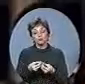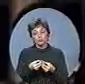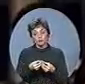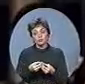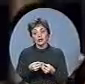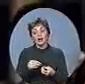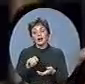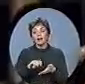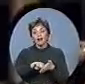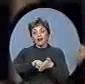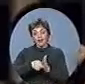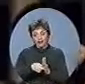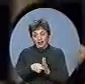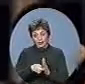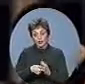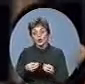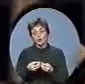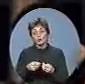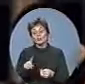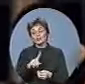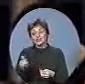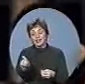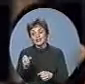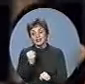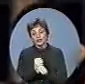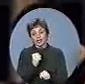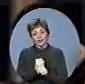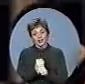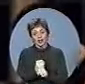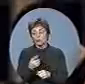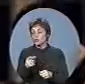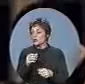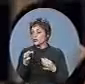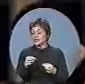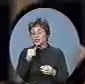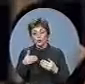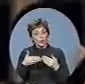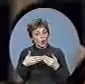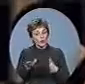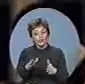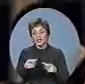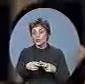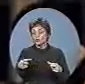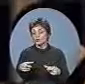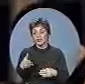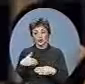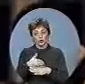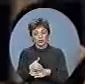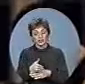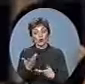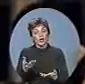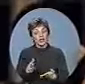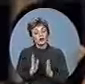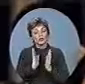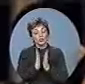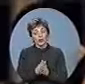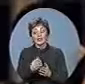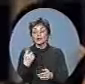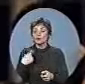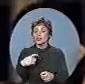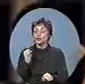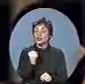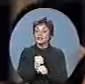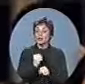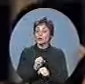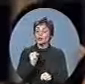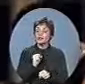government rejected the workers' claim of unemployment insurance since there are no benefits during a strike or lockout and the dispute was not over. However,